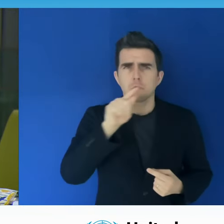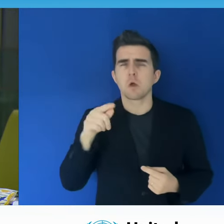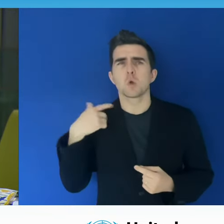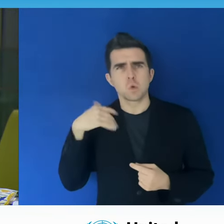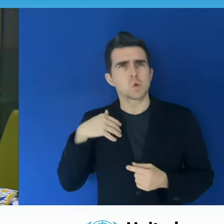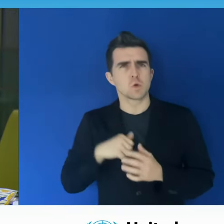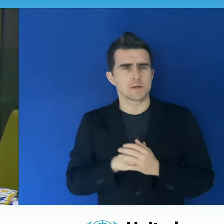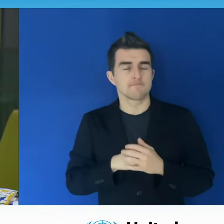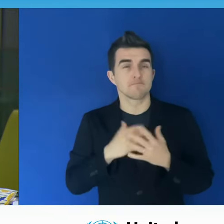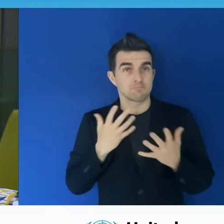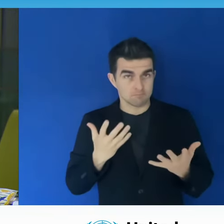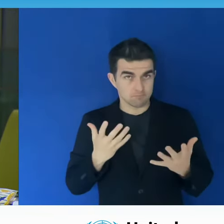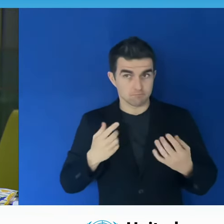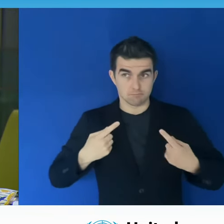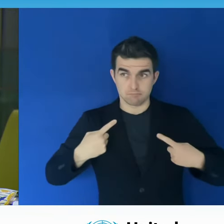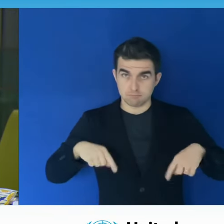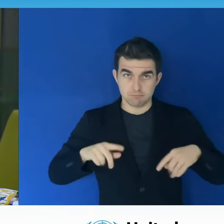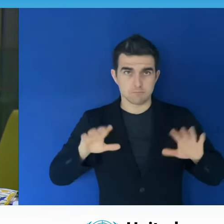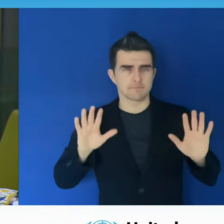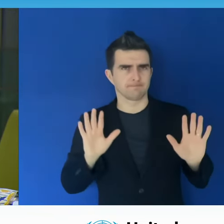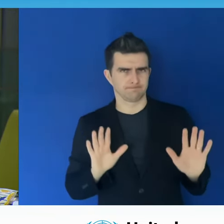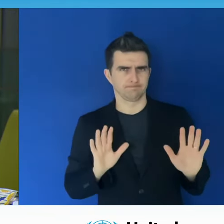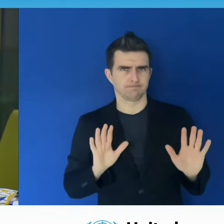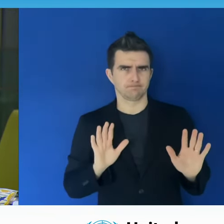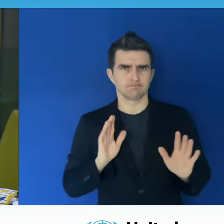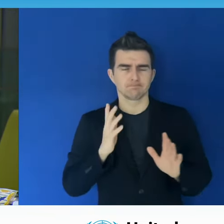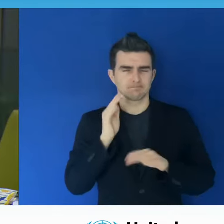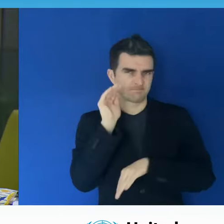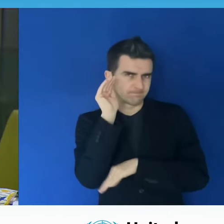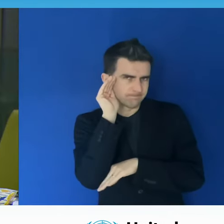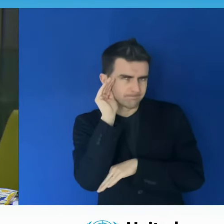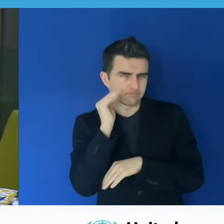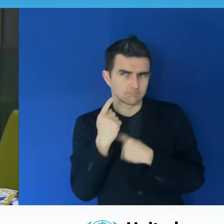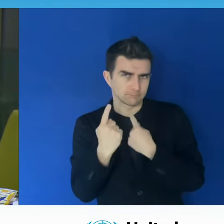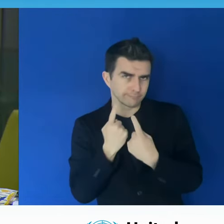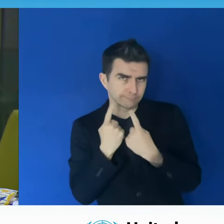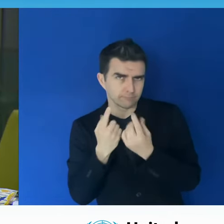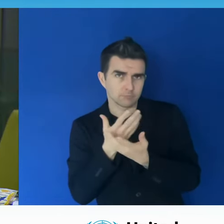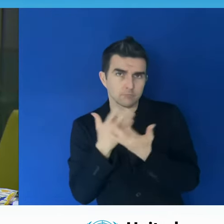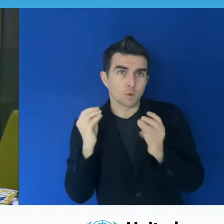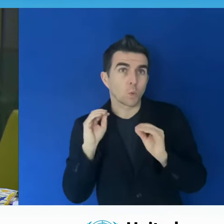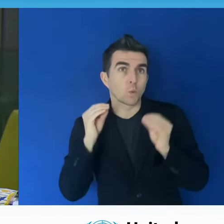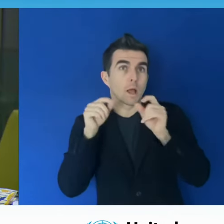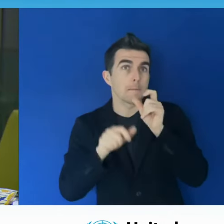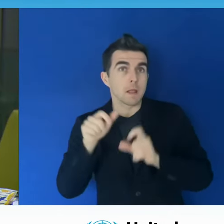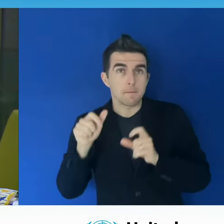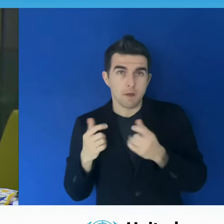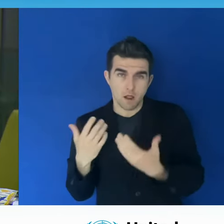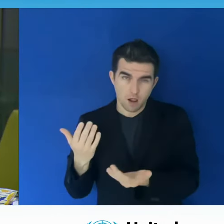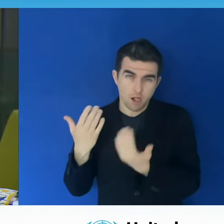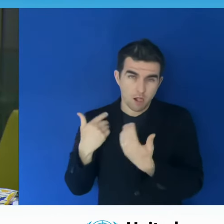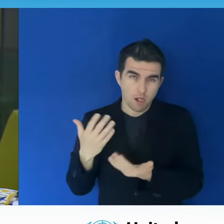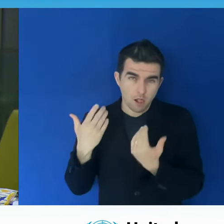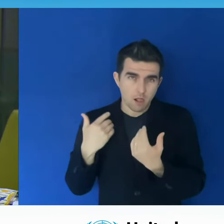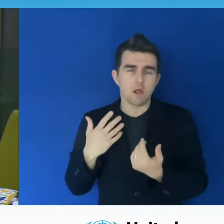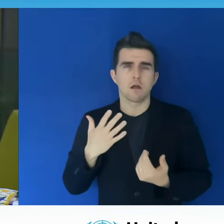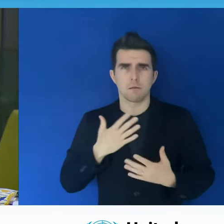people. And my experience as well at the level of the regional youth platform in